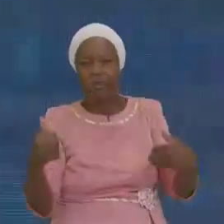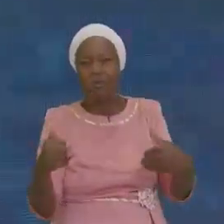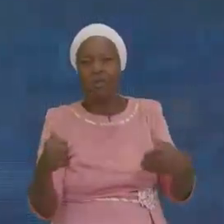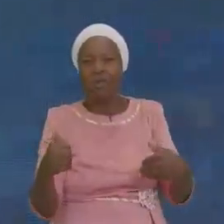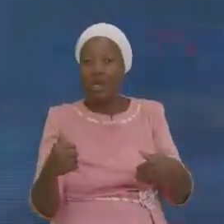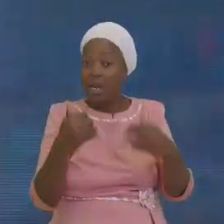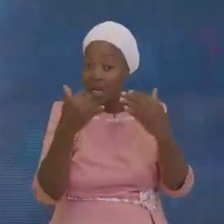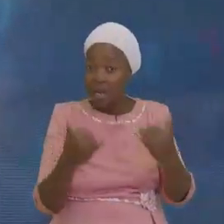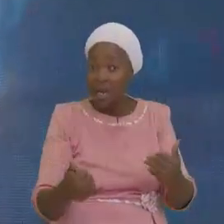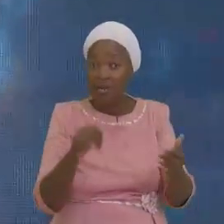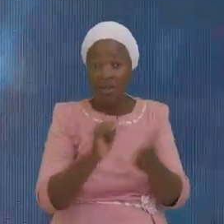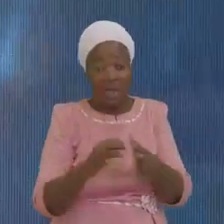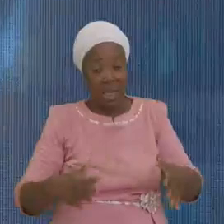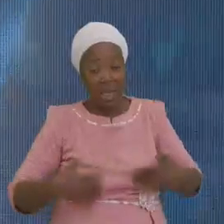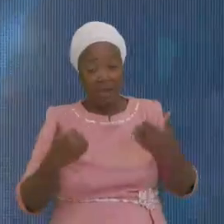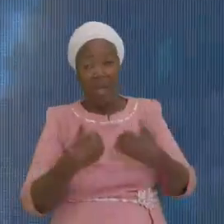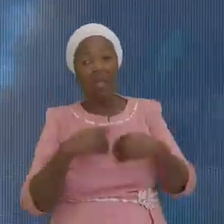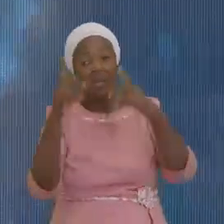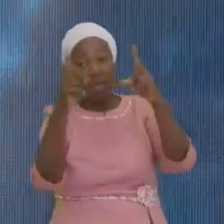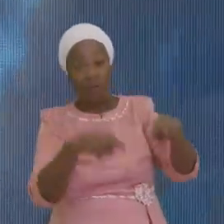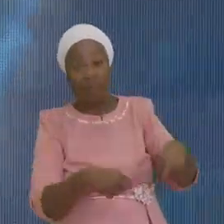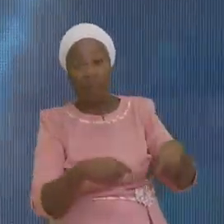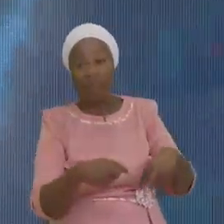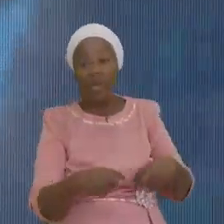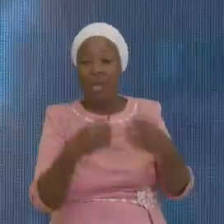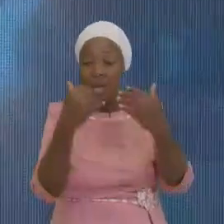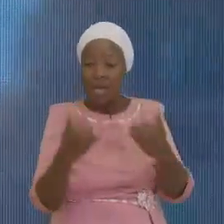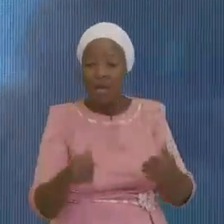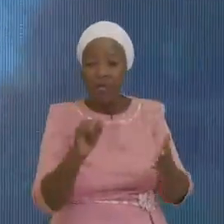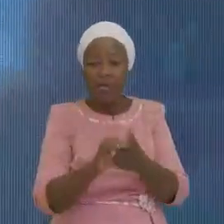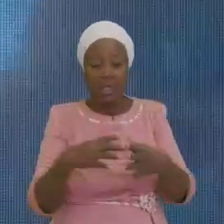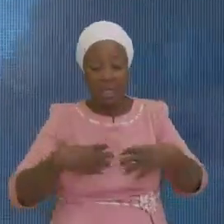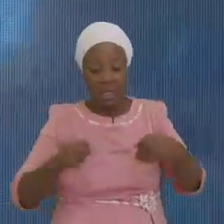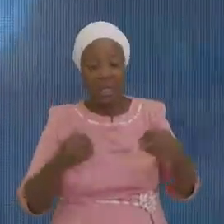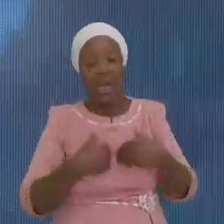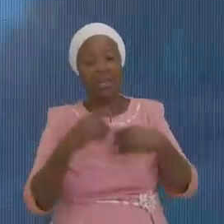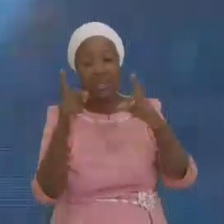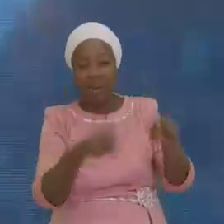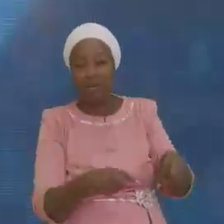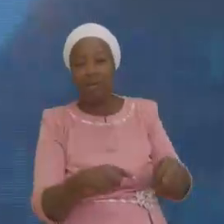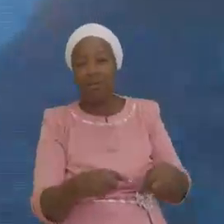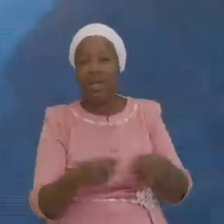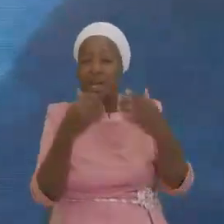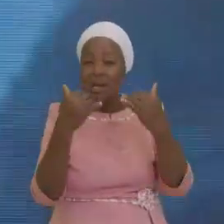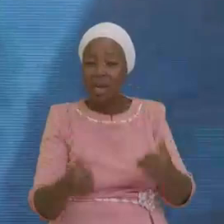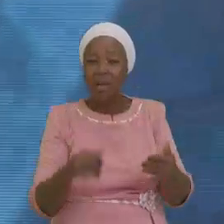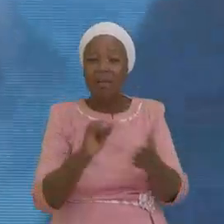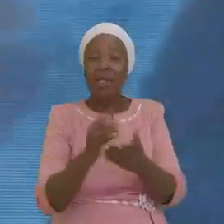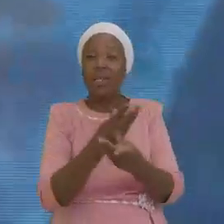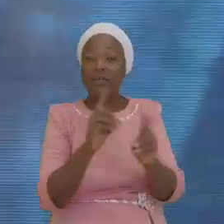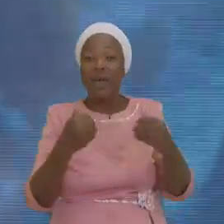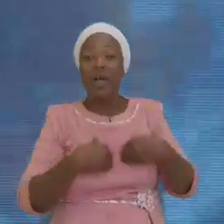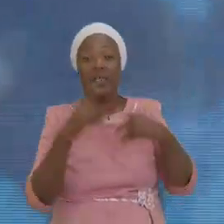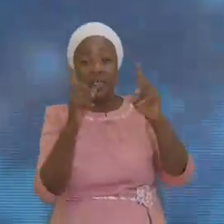that life has come, now that healing has come, now that deliverance has